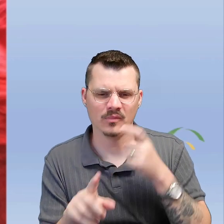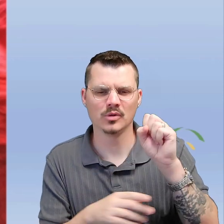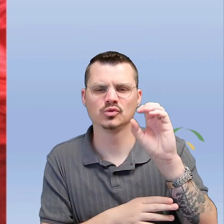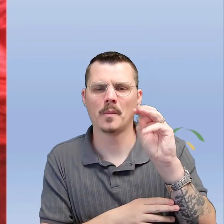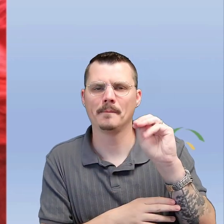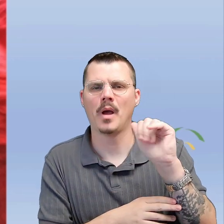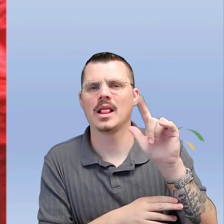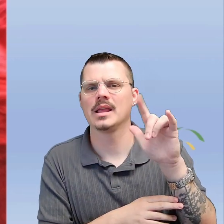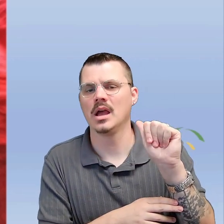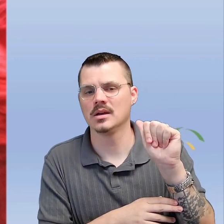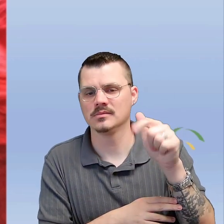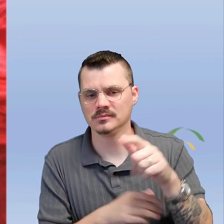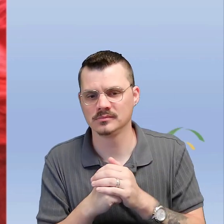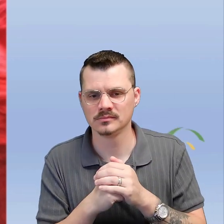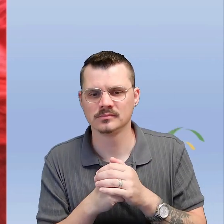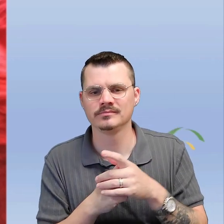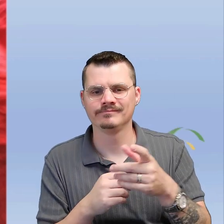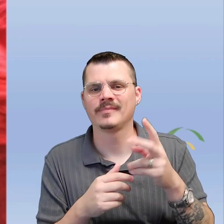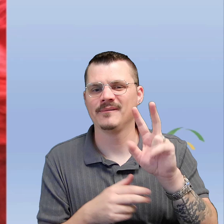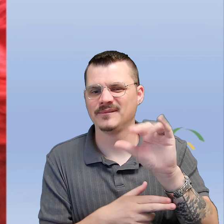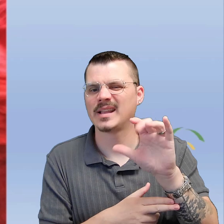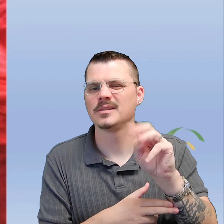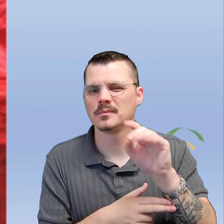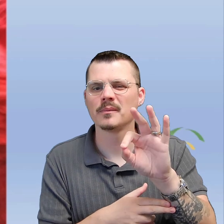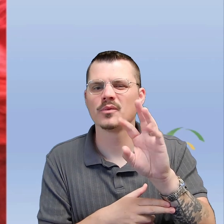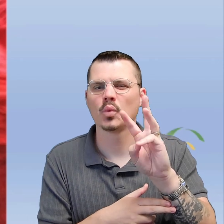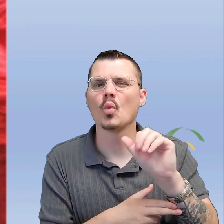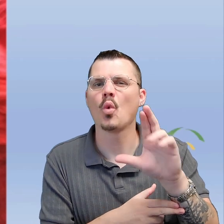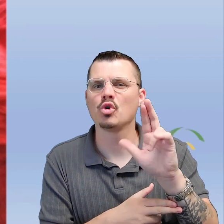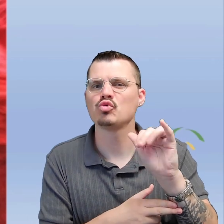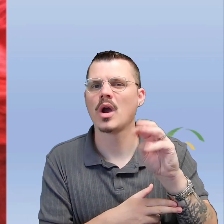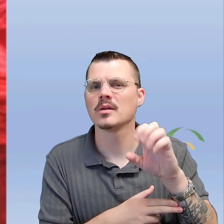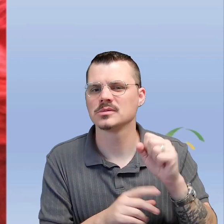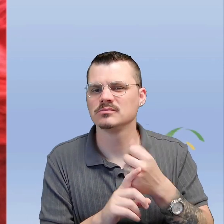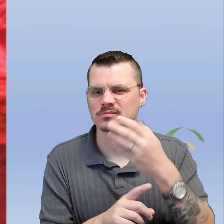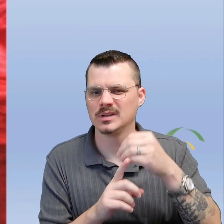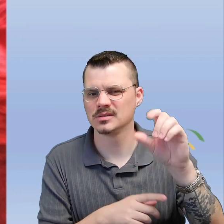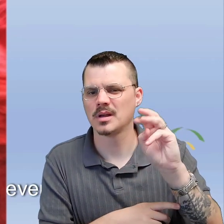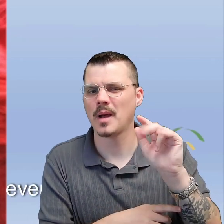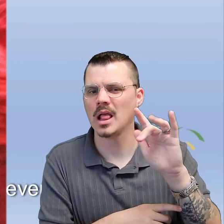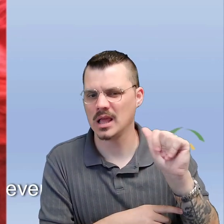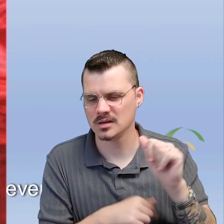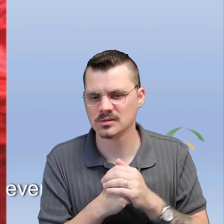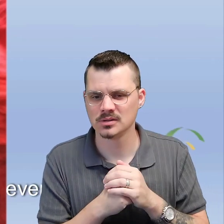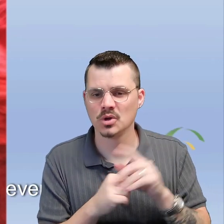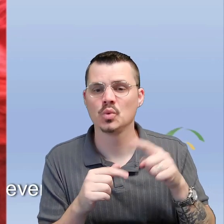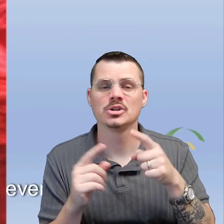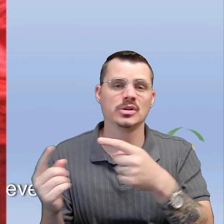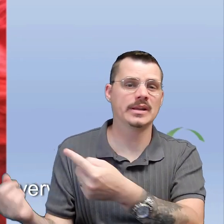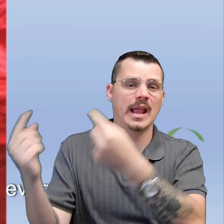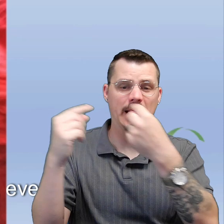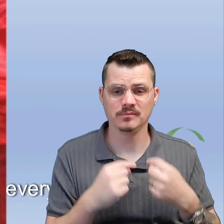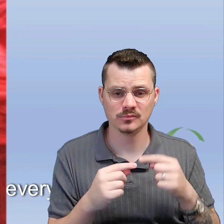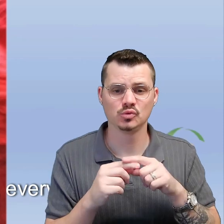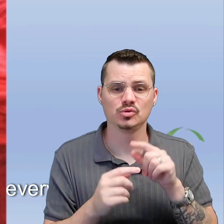is from Somalia, and she's a victim of war crimes in Somalia. And when she came over to